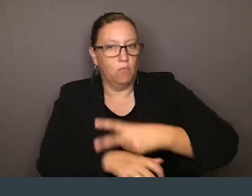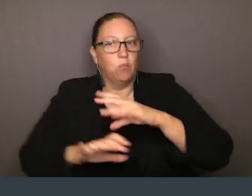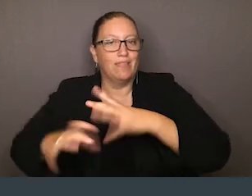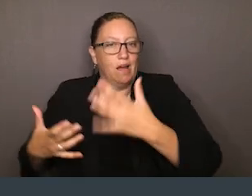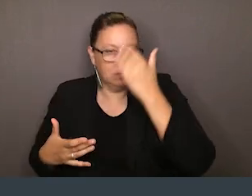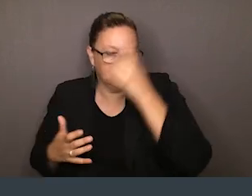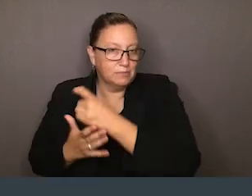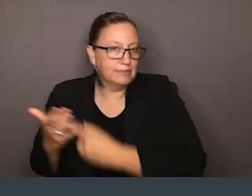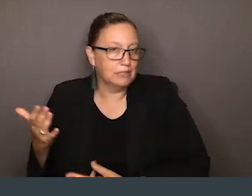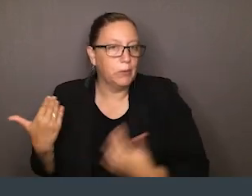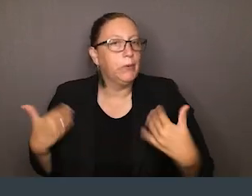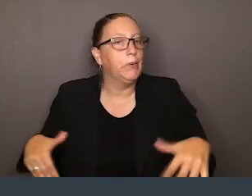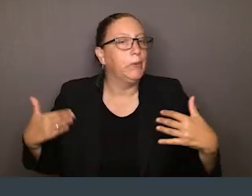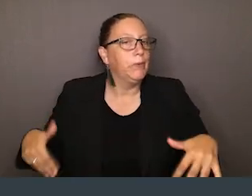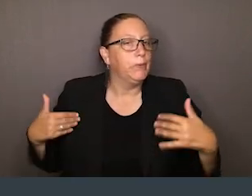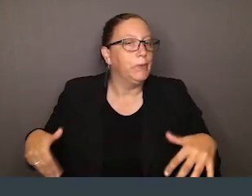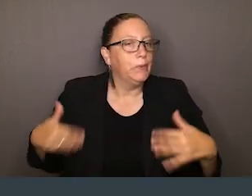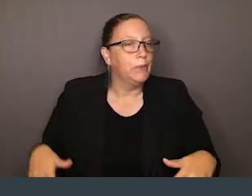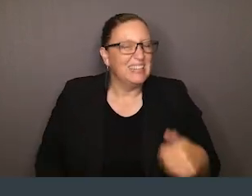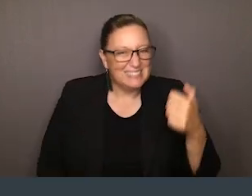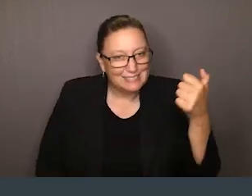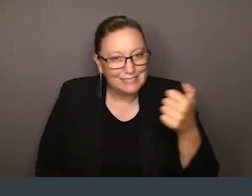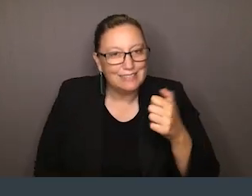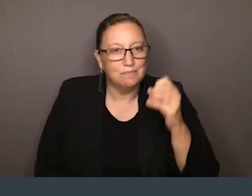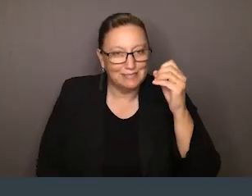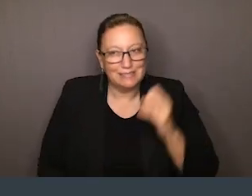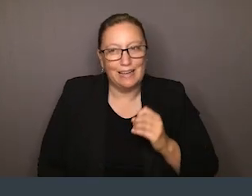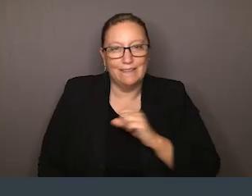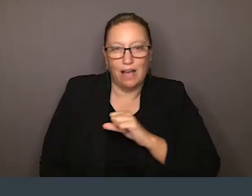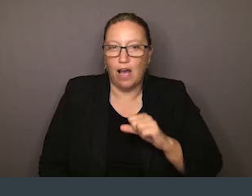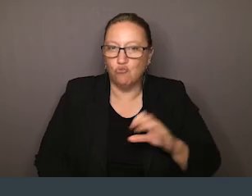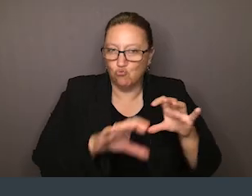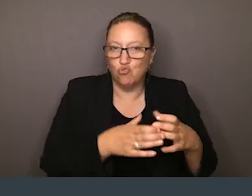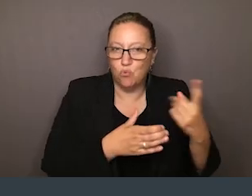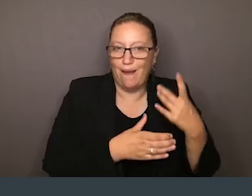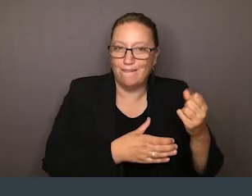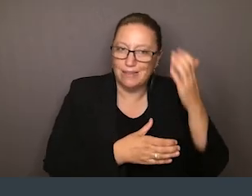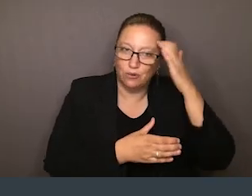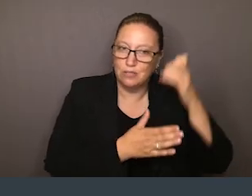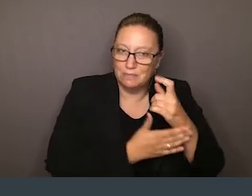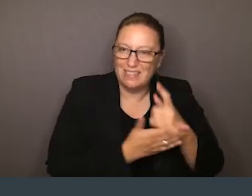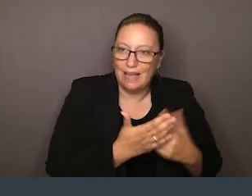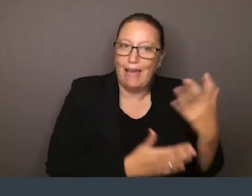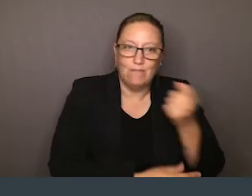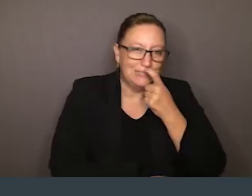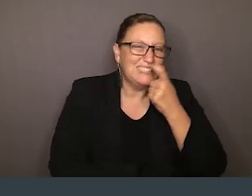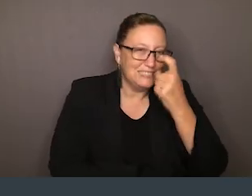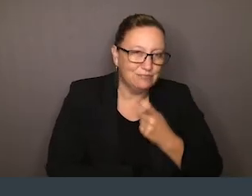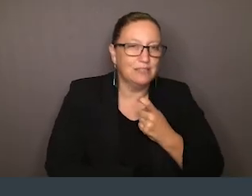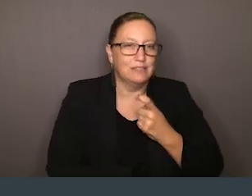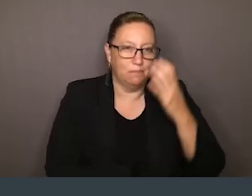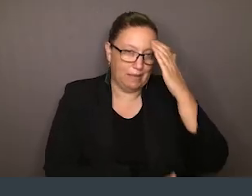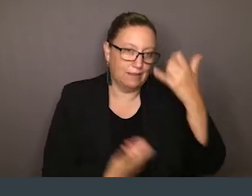intellectual disability compared to the general population. So 16% of our group with intellectual disability